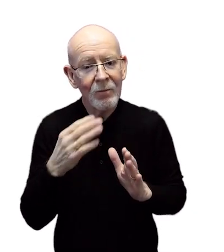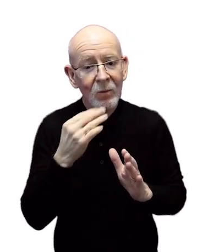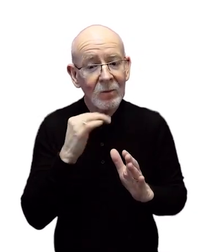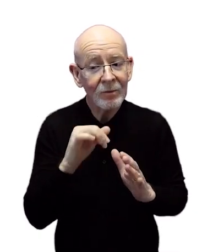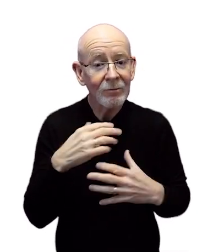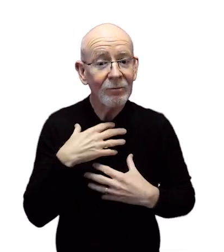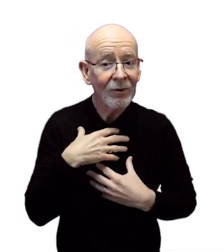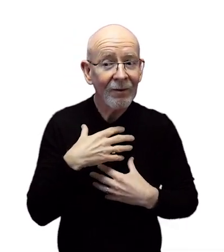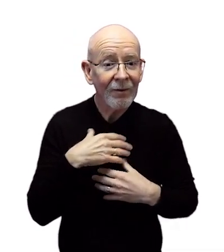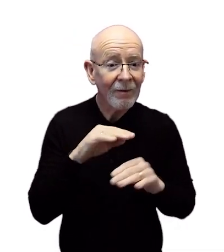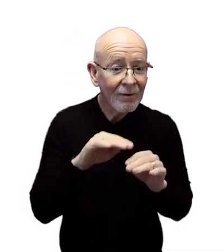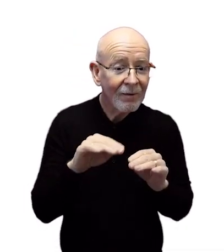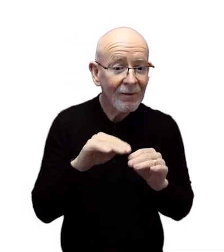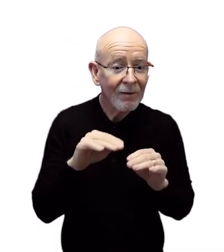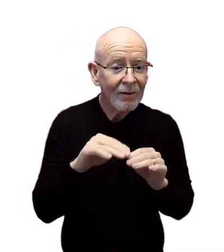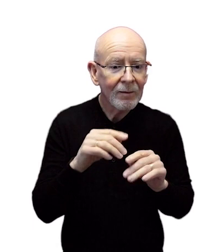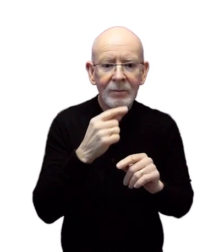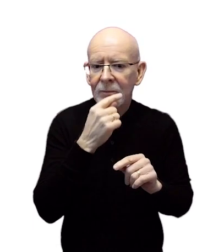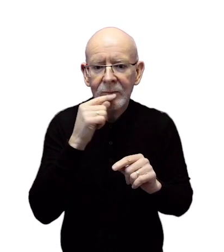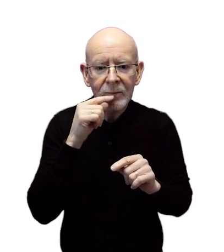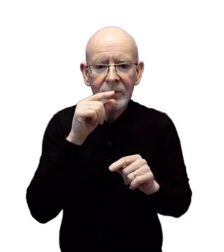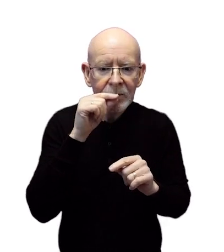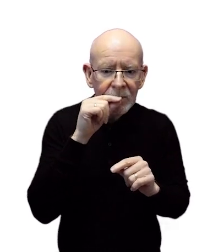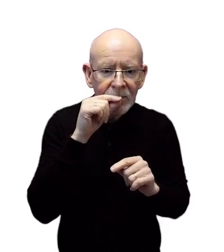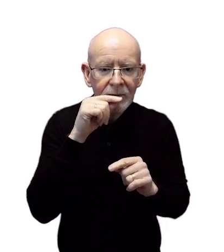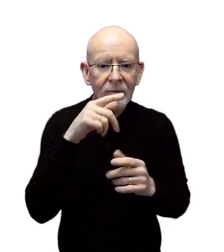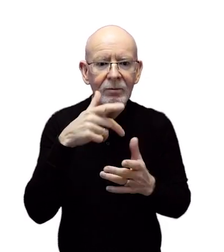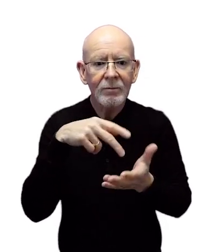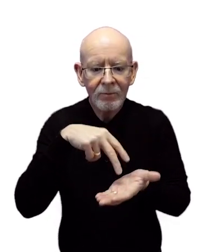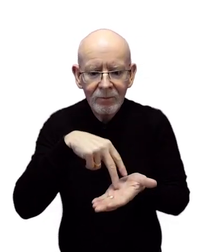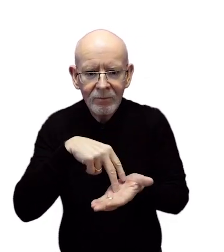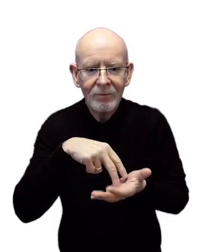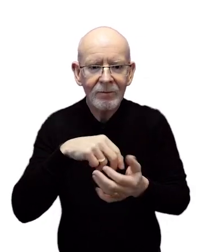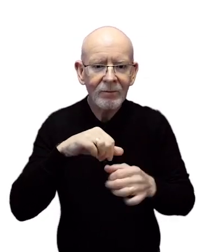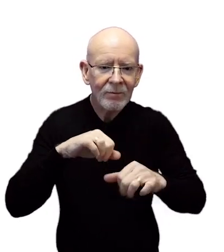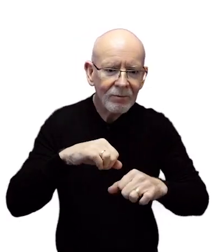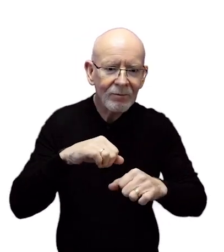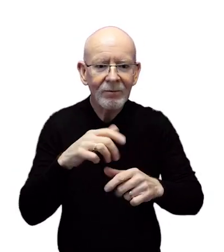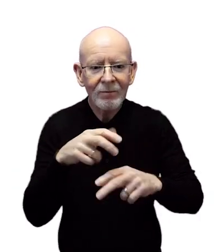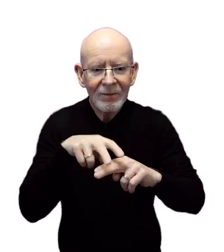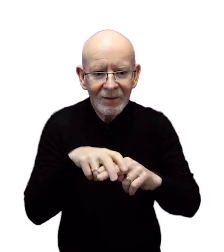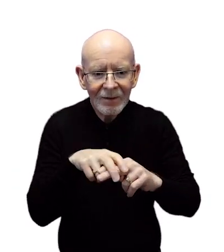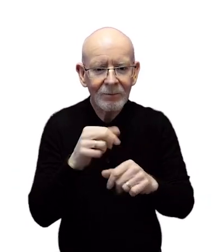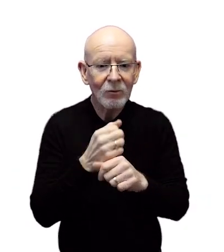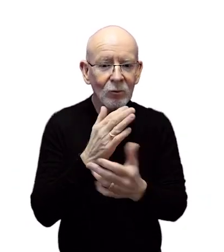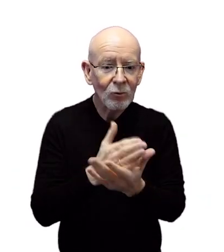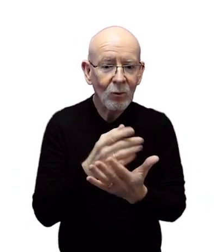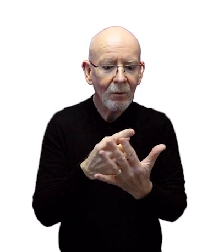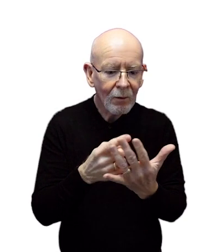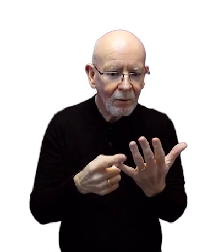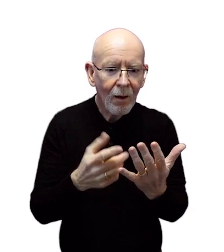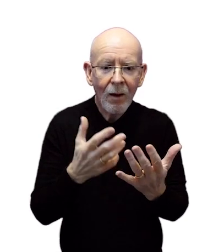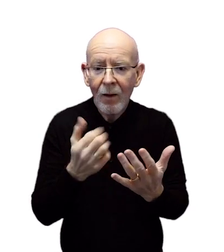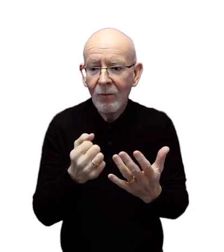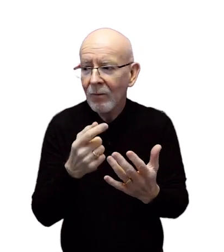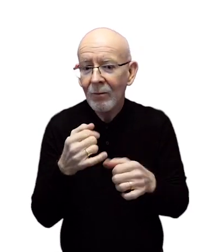control techniques, pursed lip breathing and positions of ease. Ensure you have taken all necessary